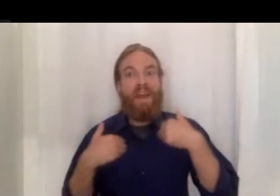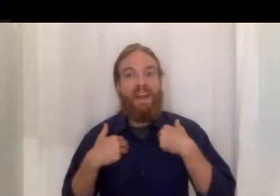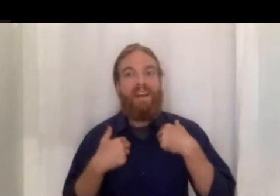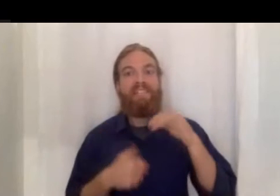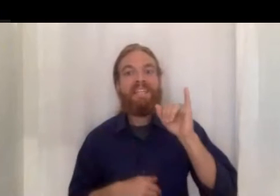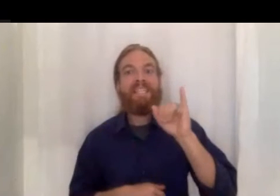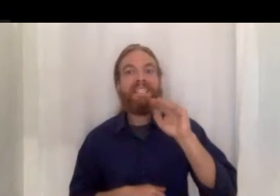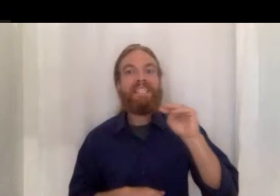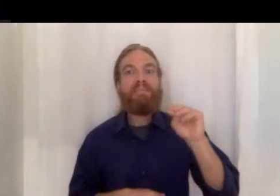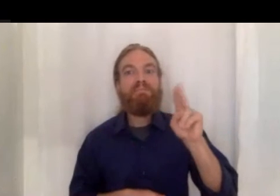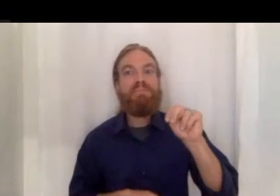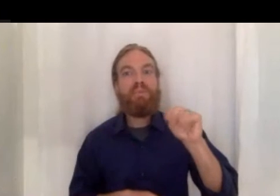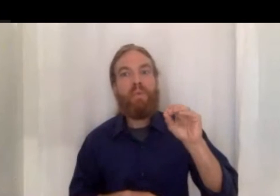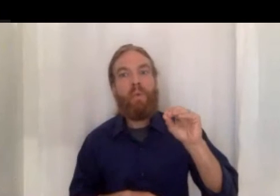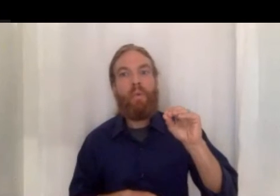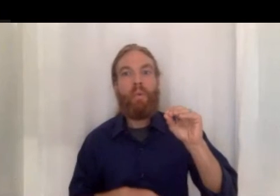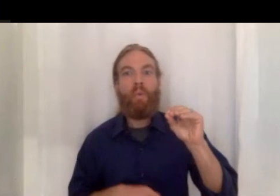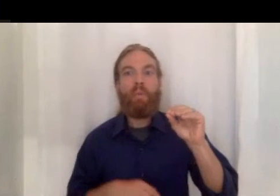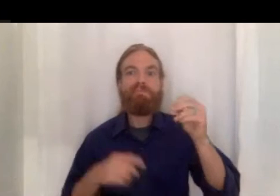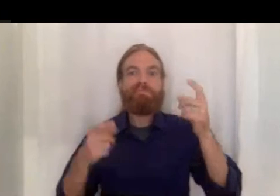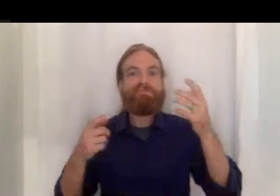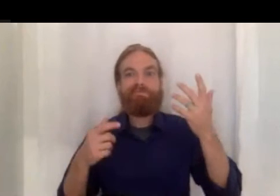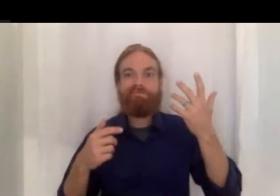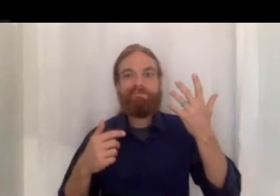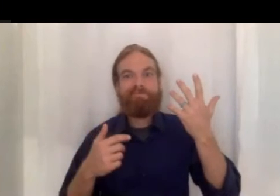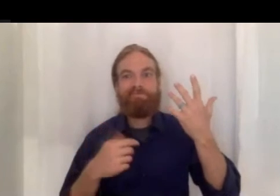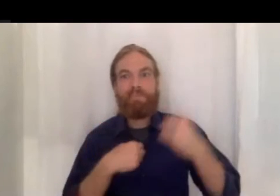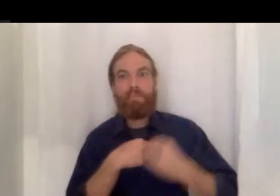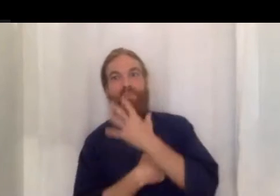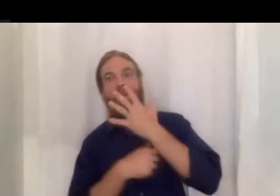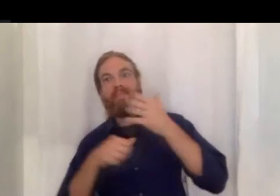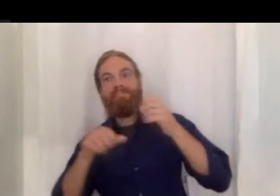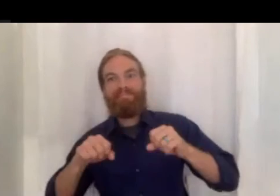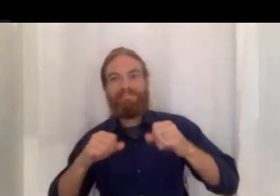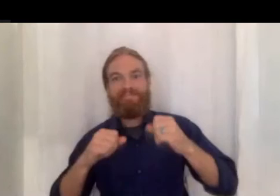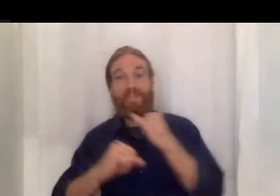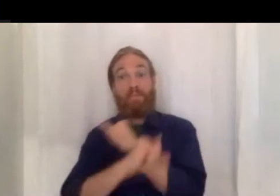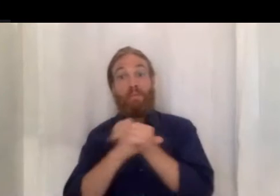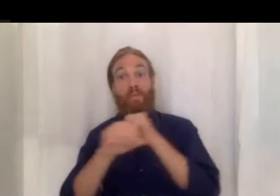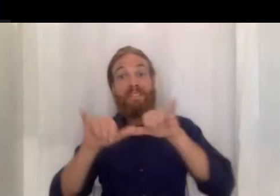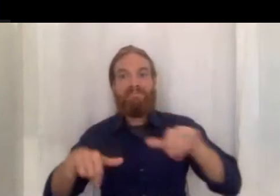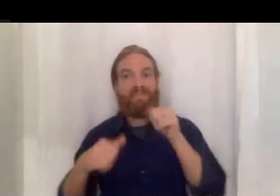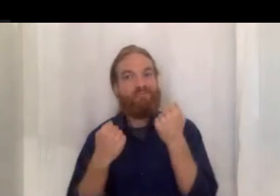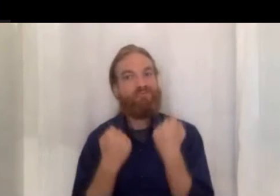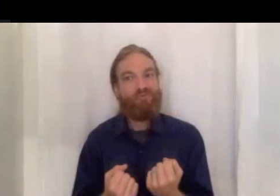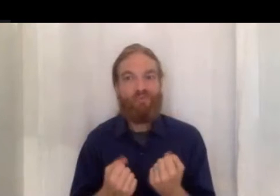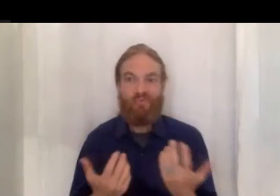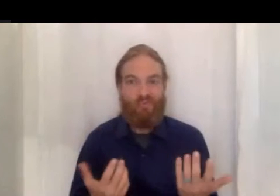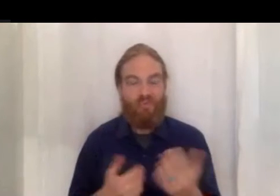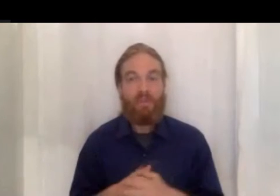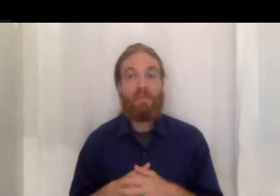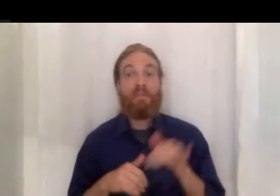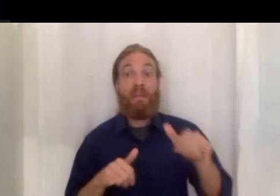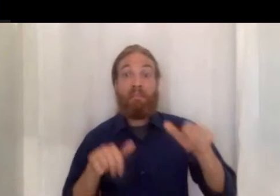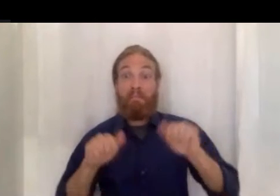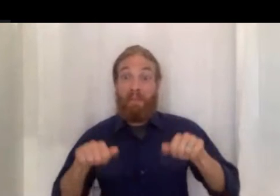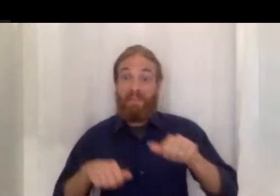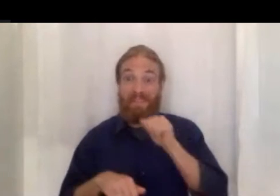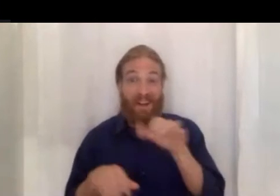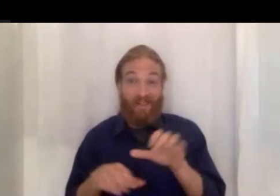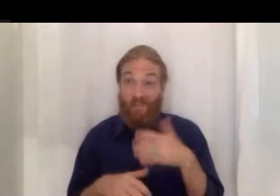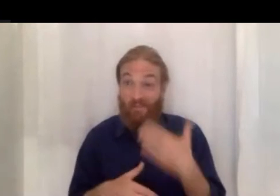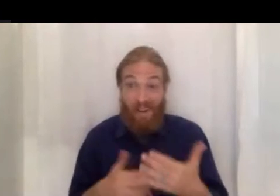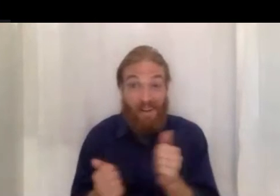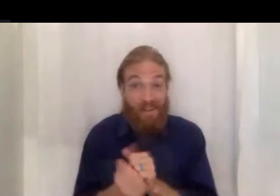to a vaccine or towards the infection. So are there questions? I'd like to